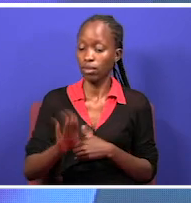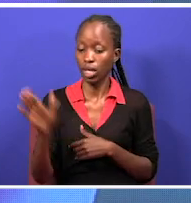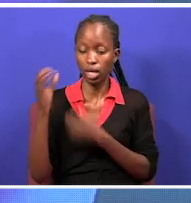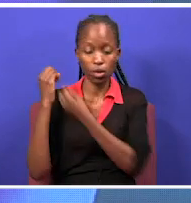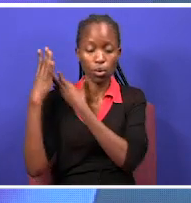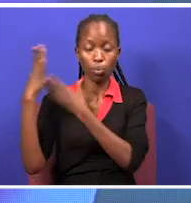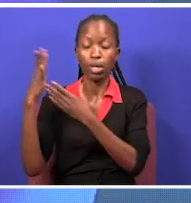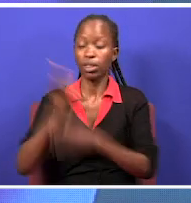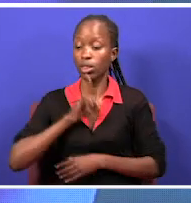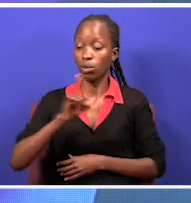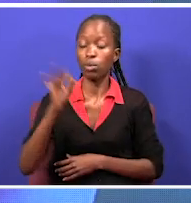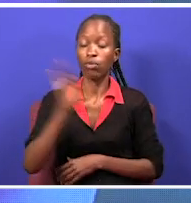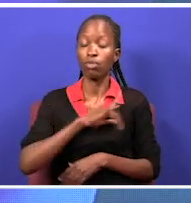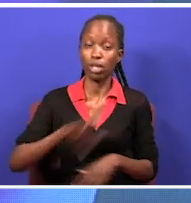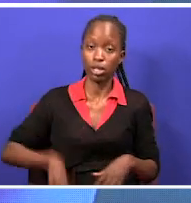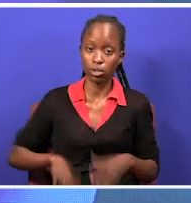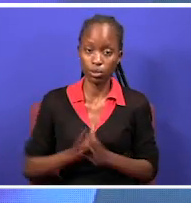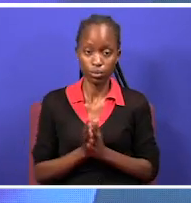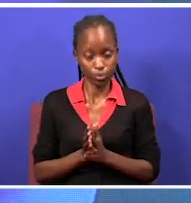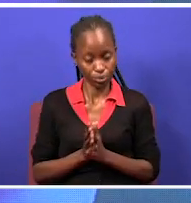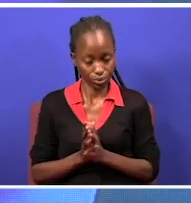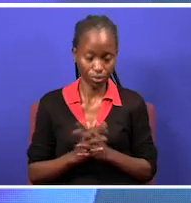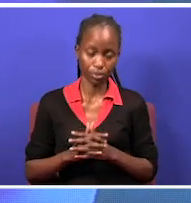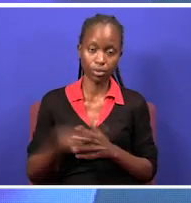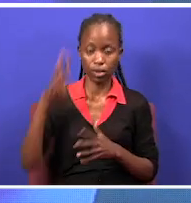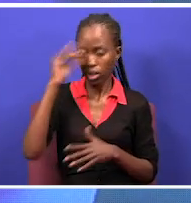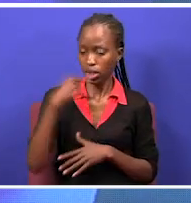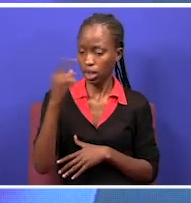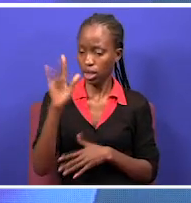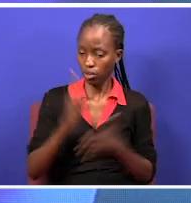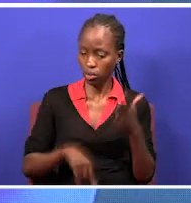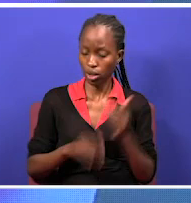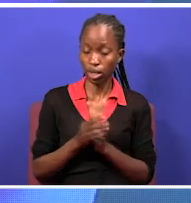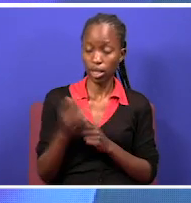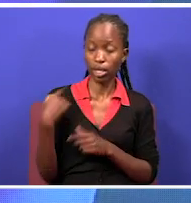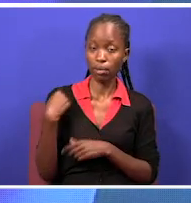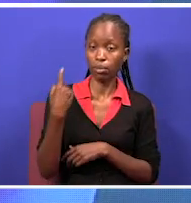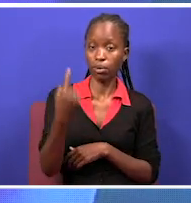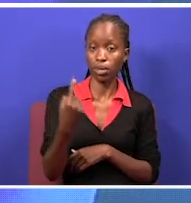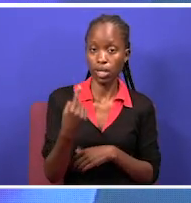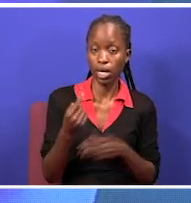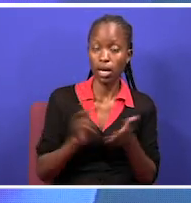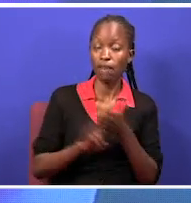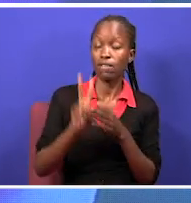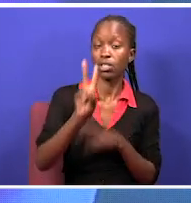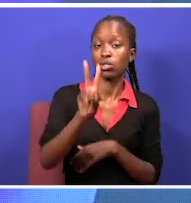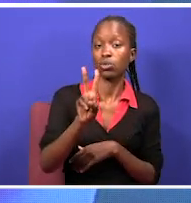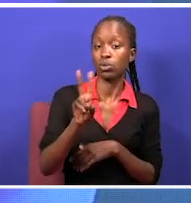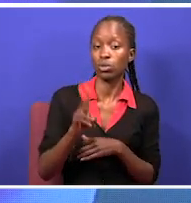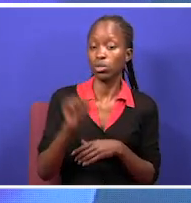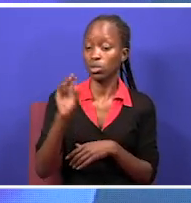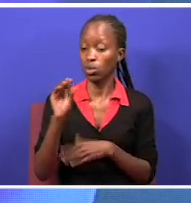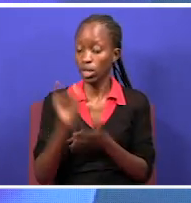this command. Look at what he tells them. Number one, in verse 2, so that